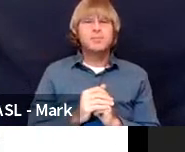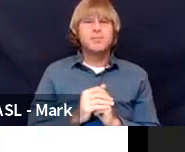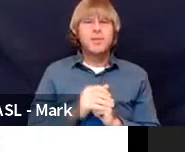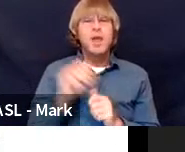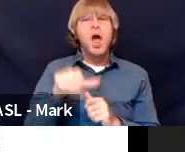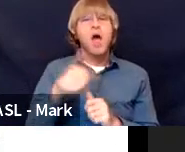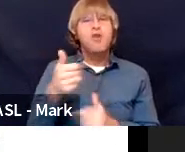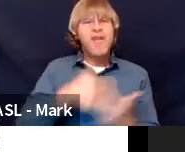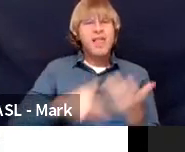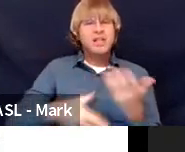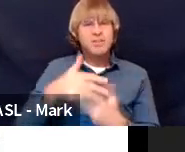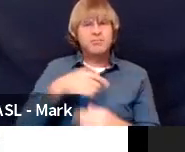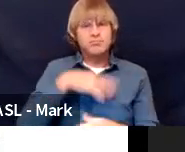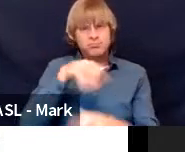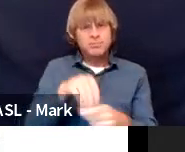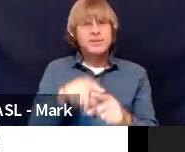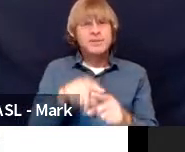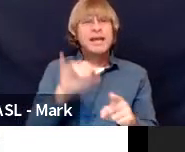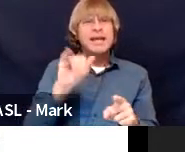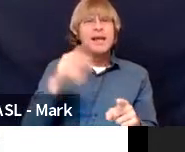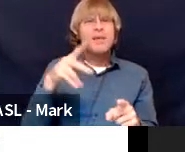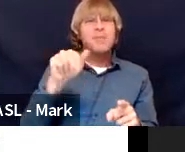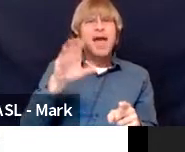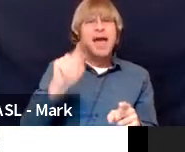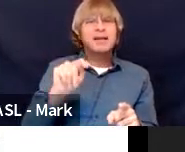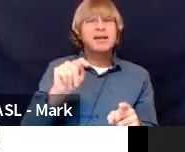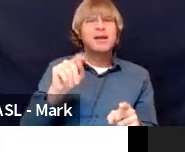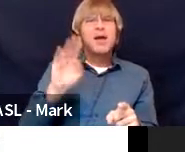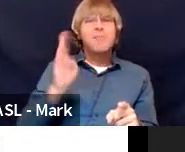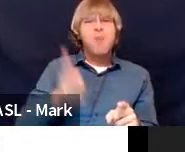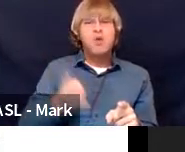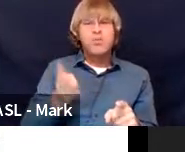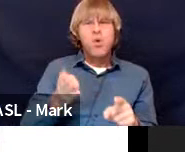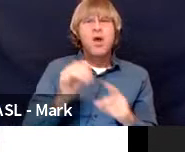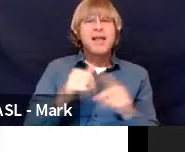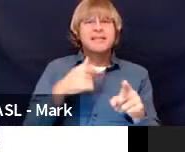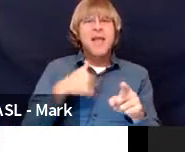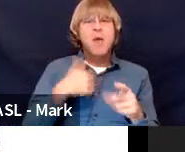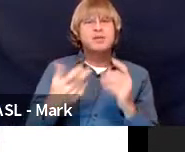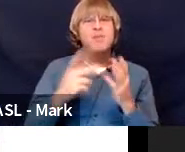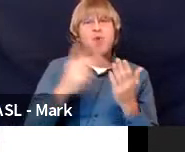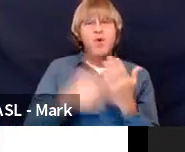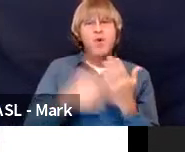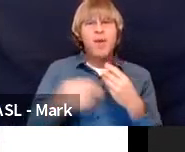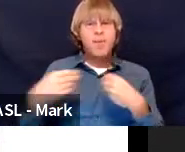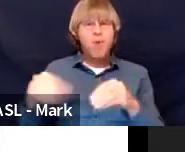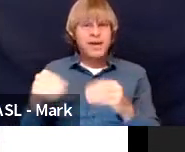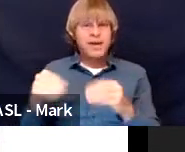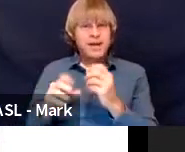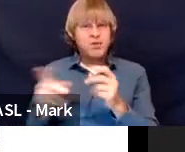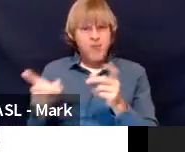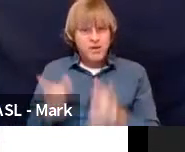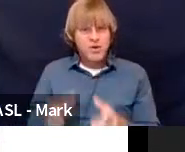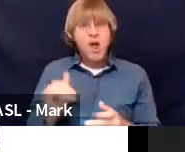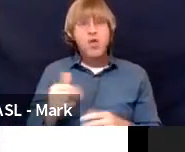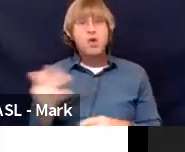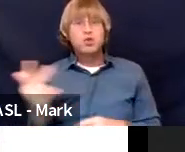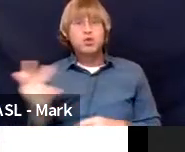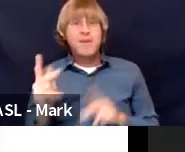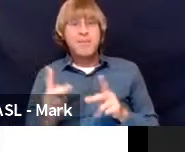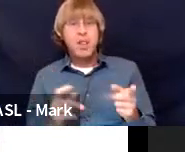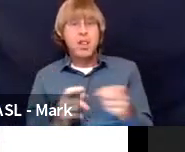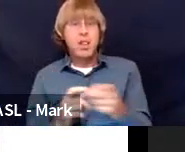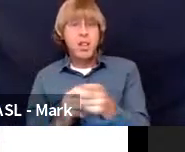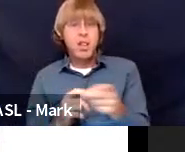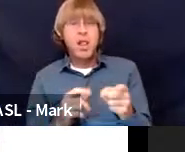Another fellowship that I had was with Impact Hub Baltimore, where I was the programming and marketing director. So the three people I'm seated with here